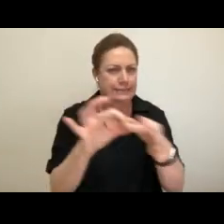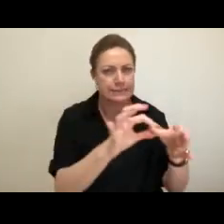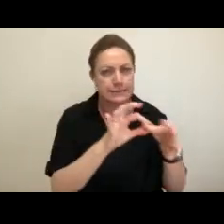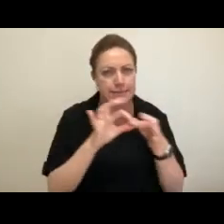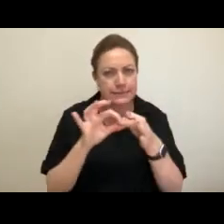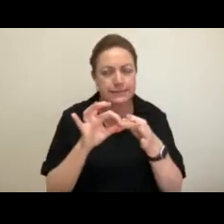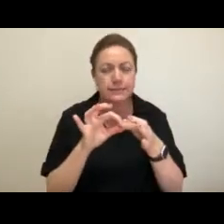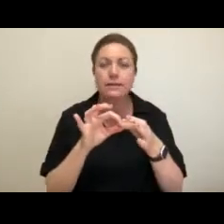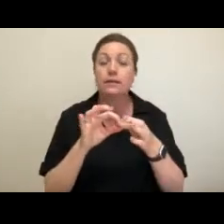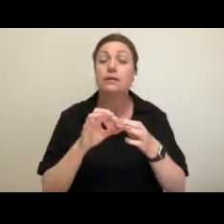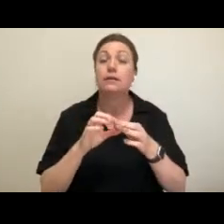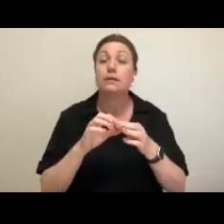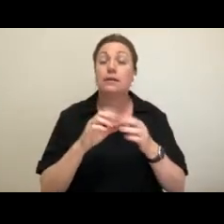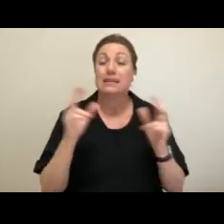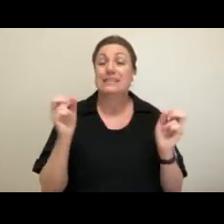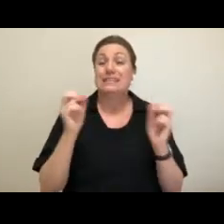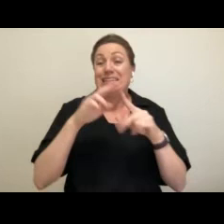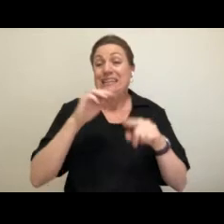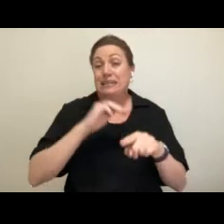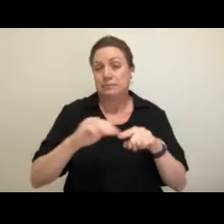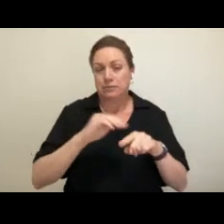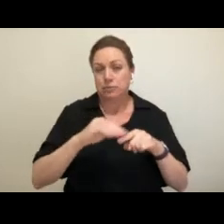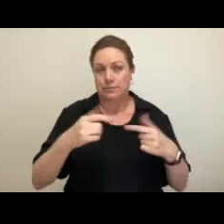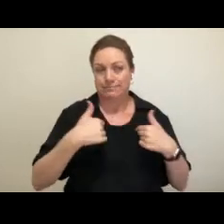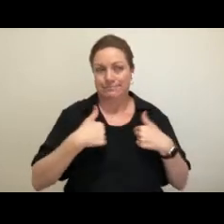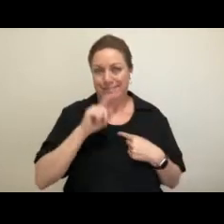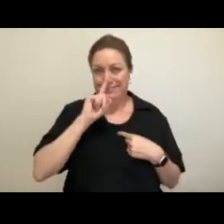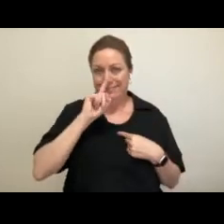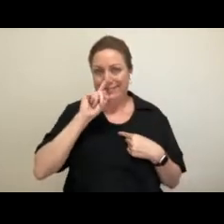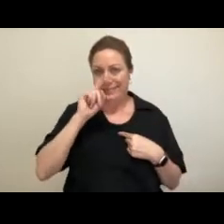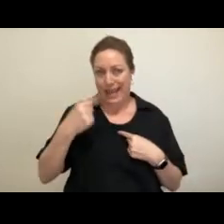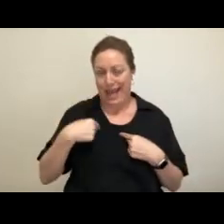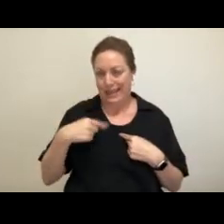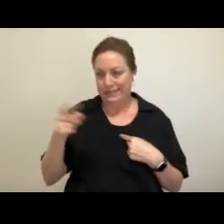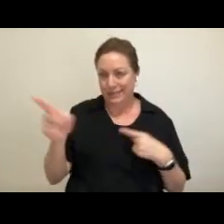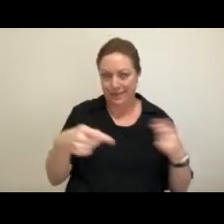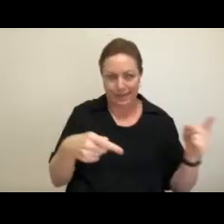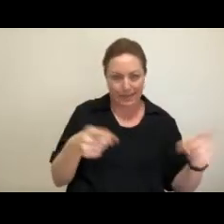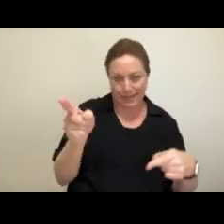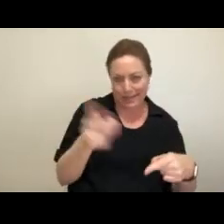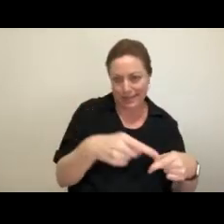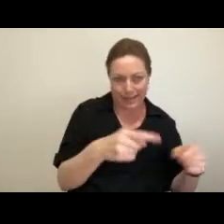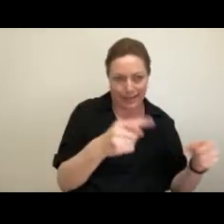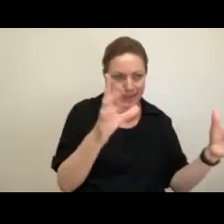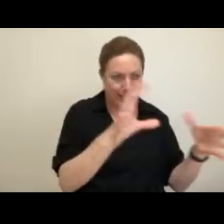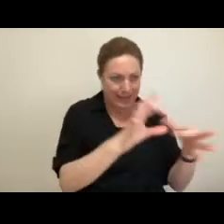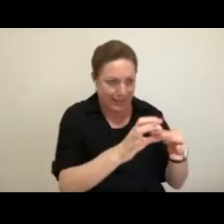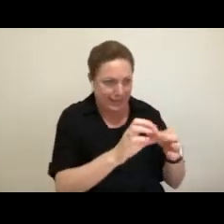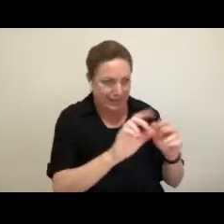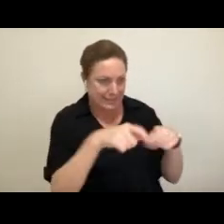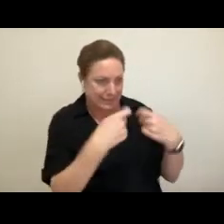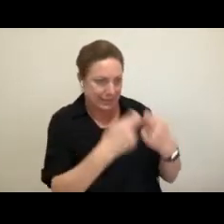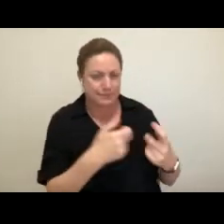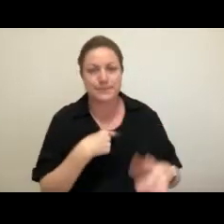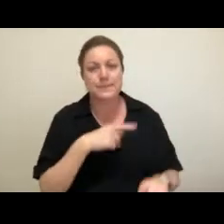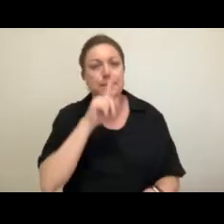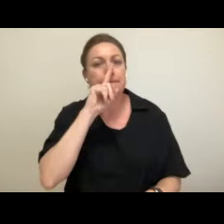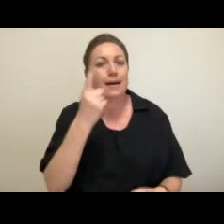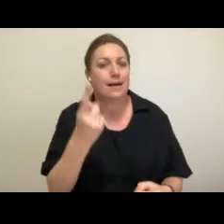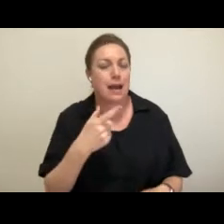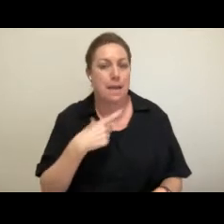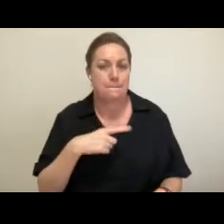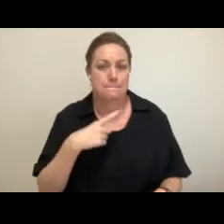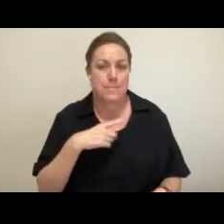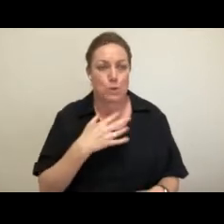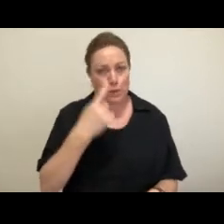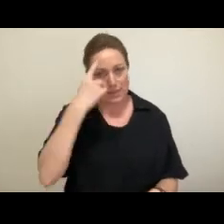Sydney Metro cannot matchmake. It's difficult to share details due to privacy legislation. But